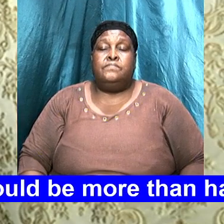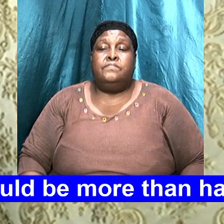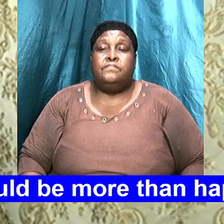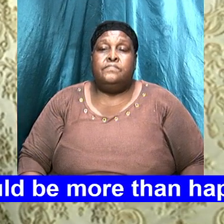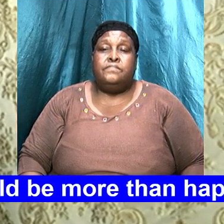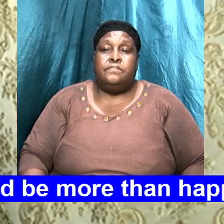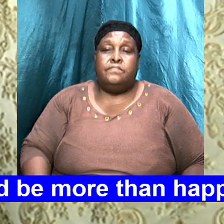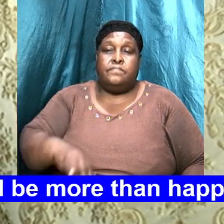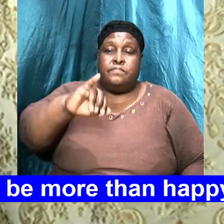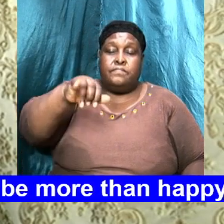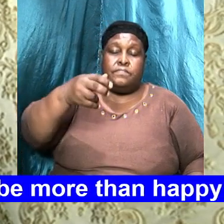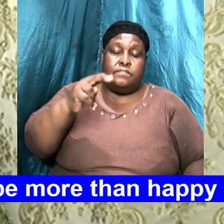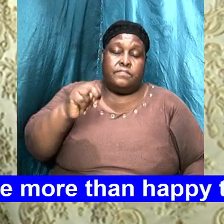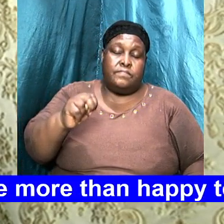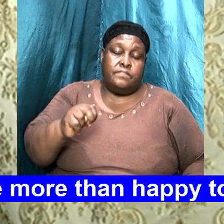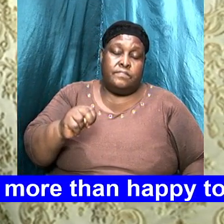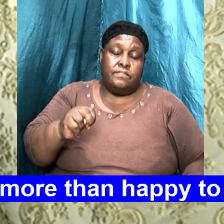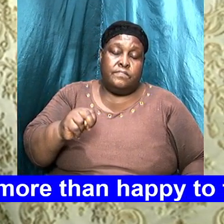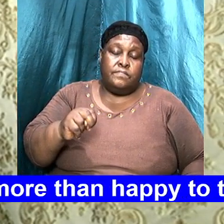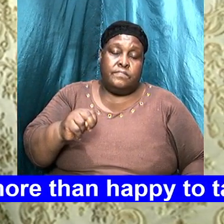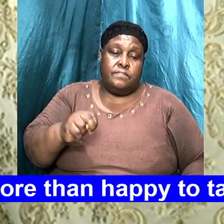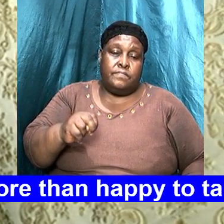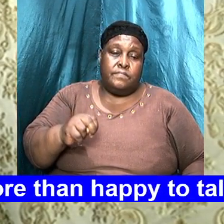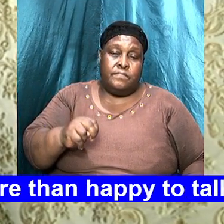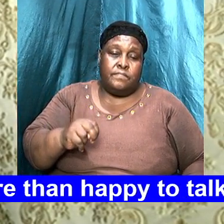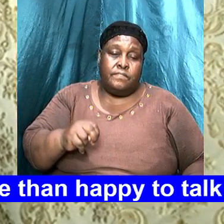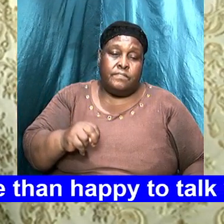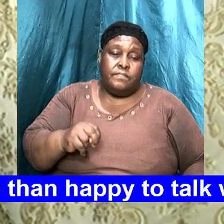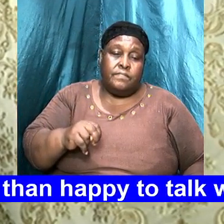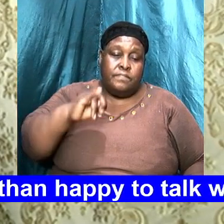St. John 14 16